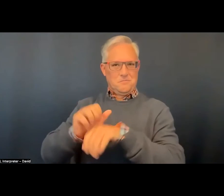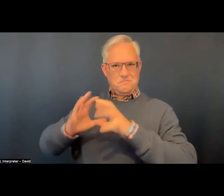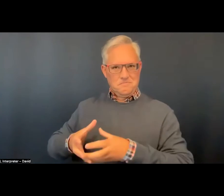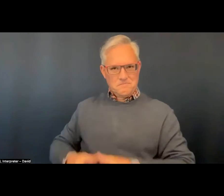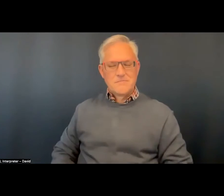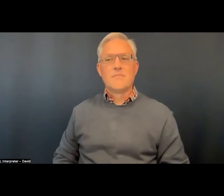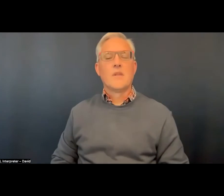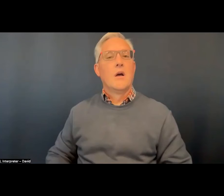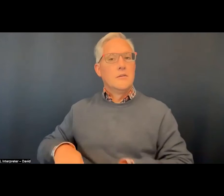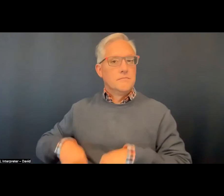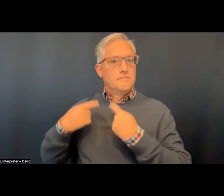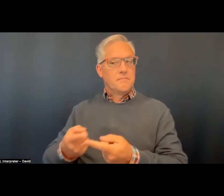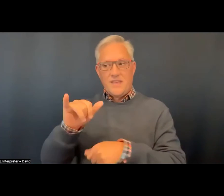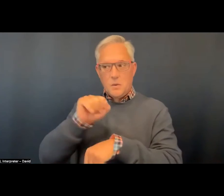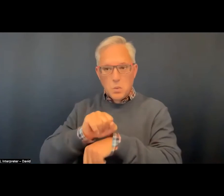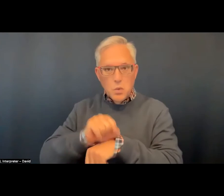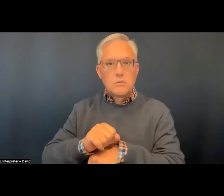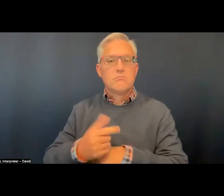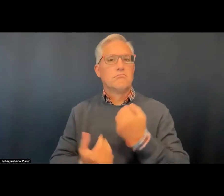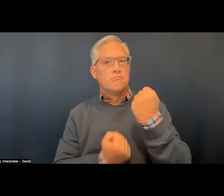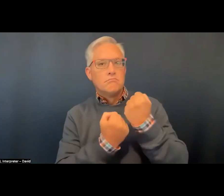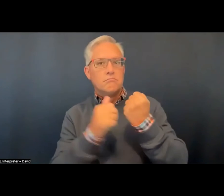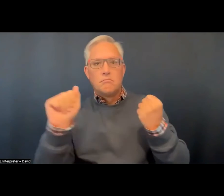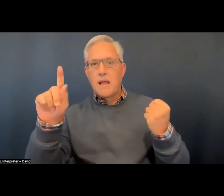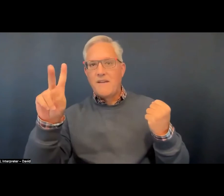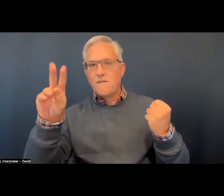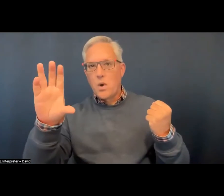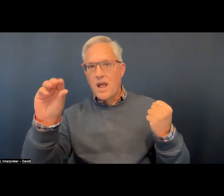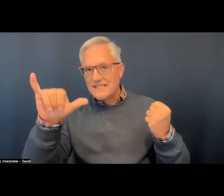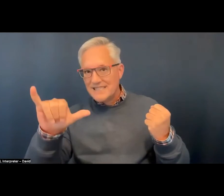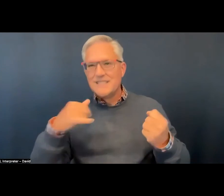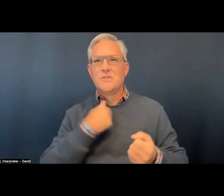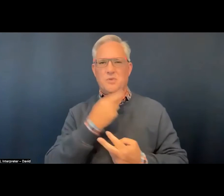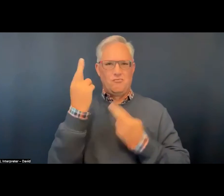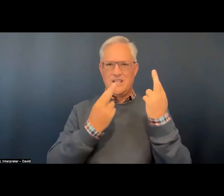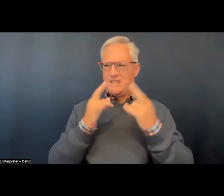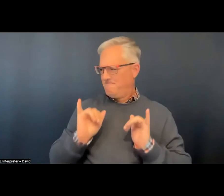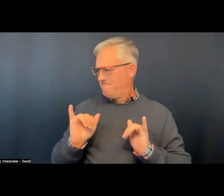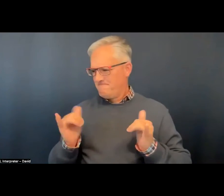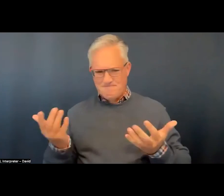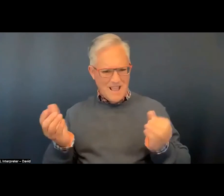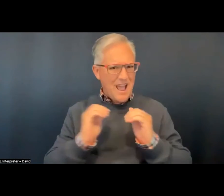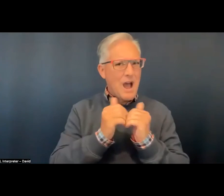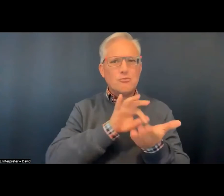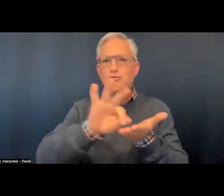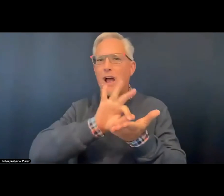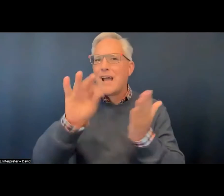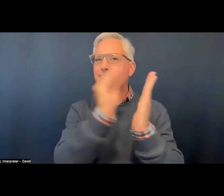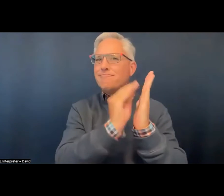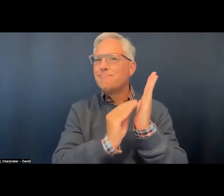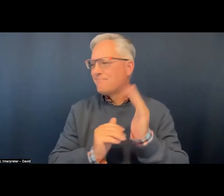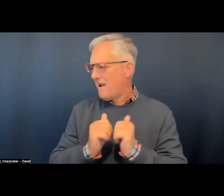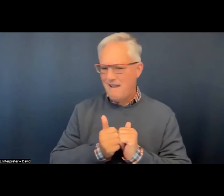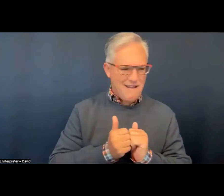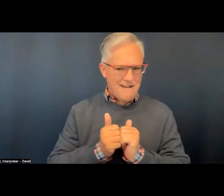all this practical work and advocacy, we realized there was no way of tracking or researching access materials for films.